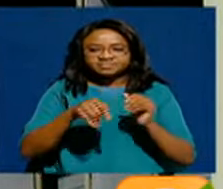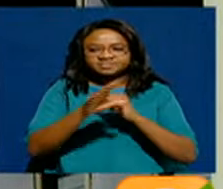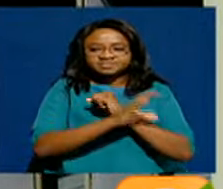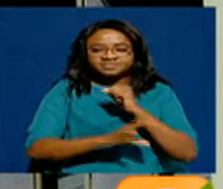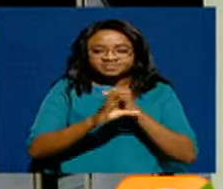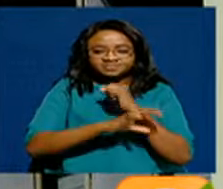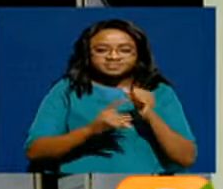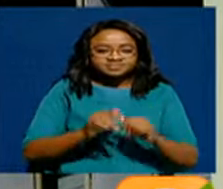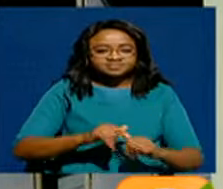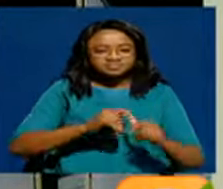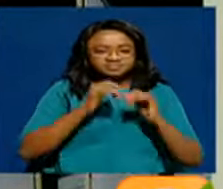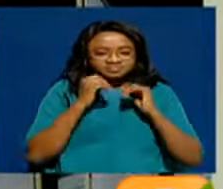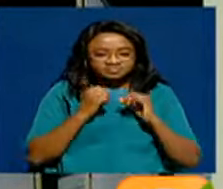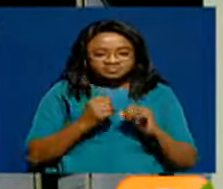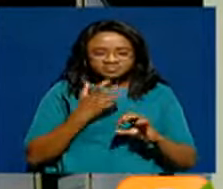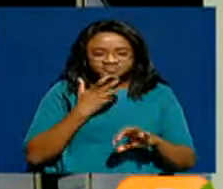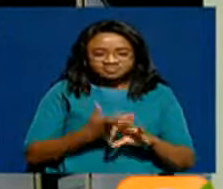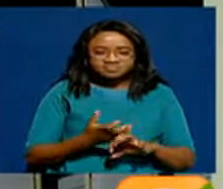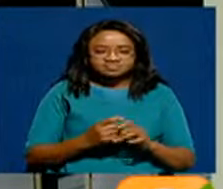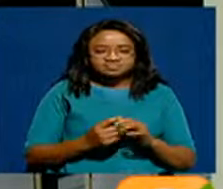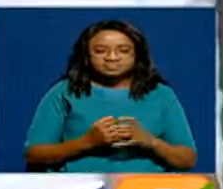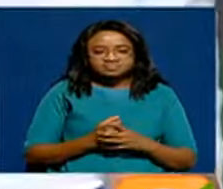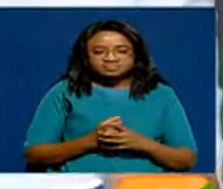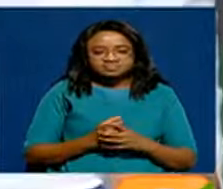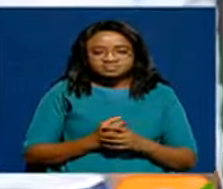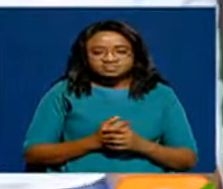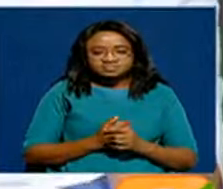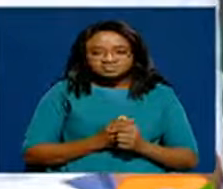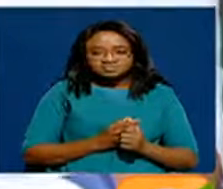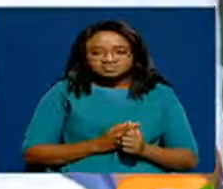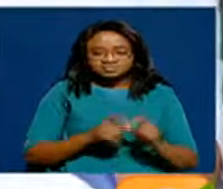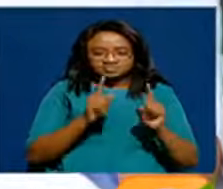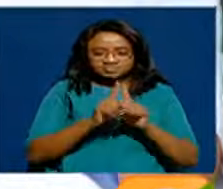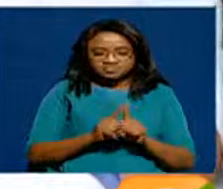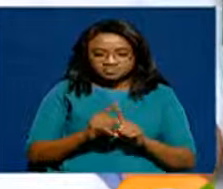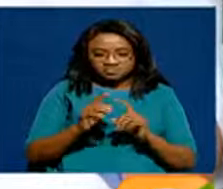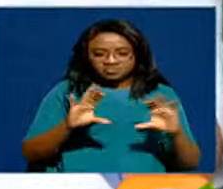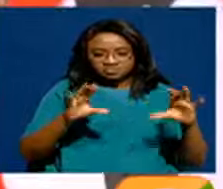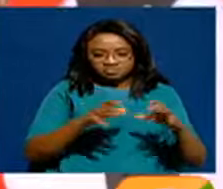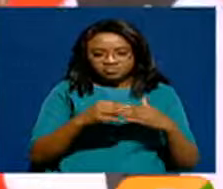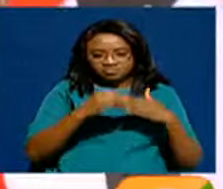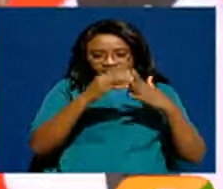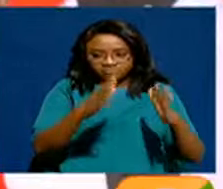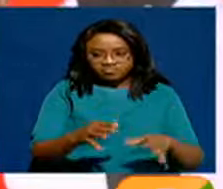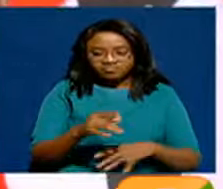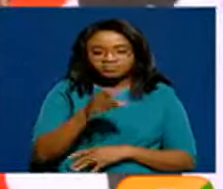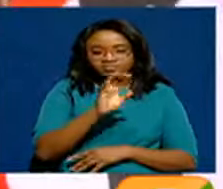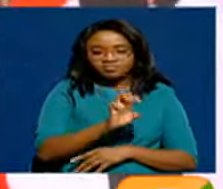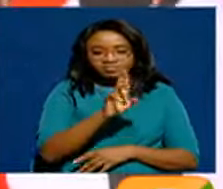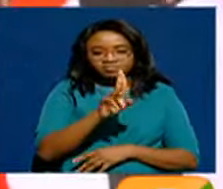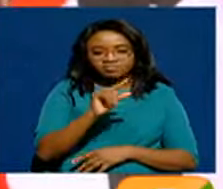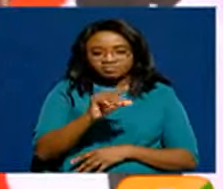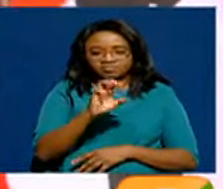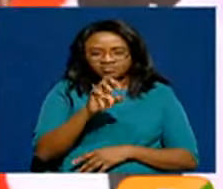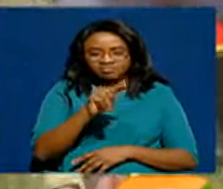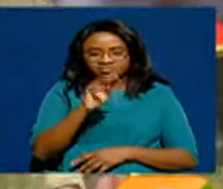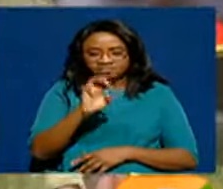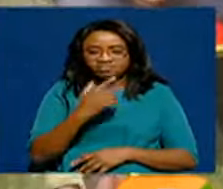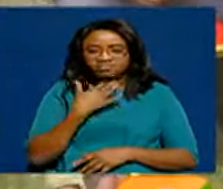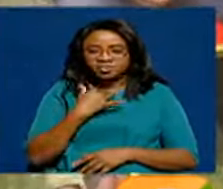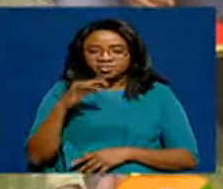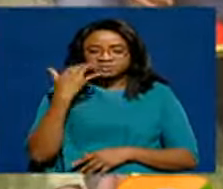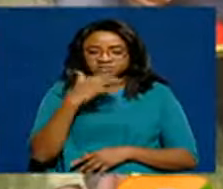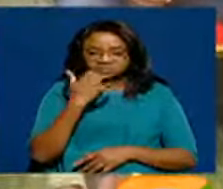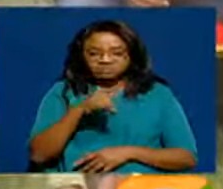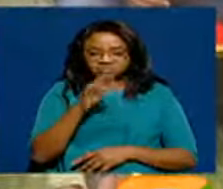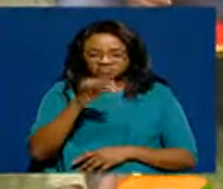potato topic, pitting friends and foes alike. DAP Kenya Party leader Eugene Wamalwa wants Deputy President Rigathi Gachagua's position